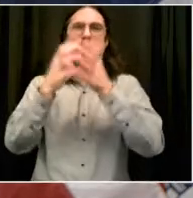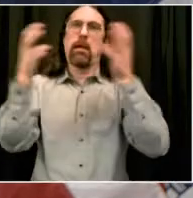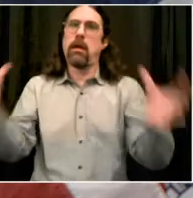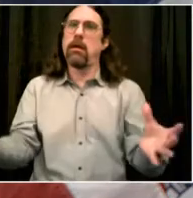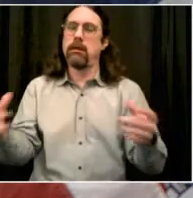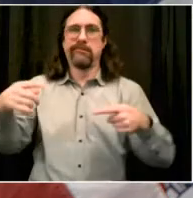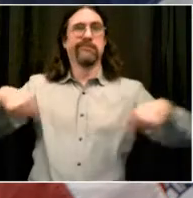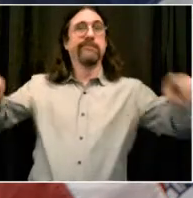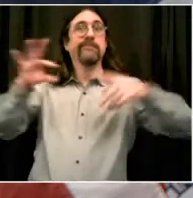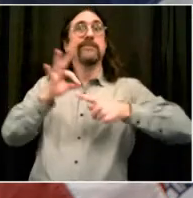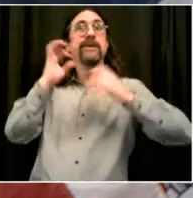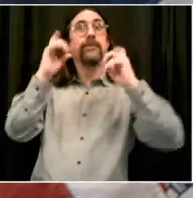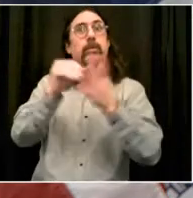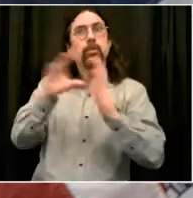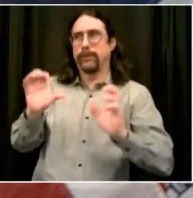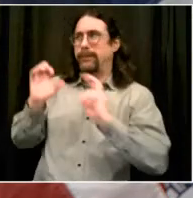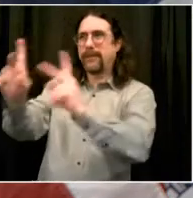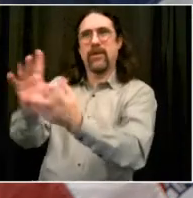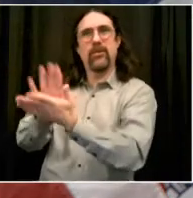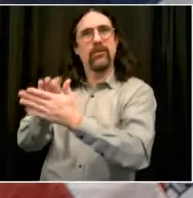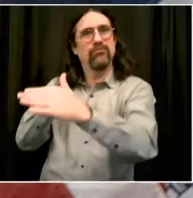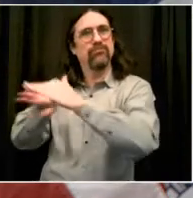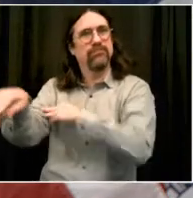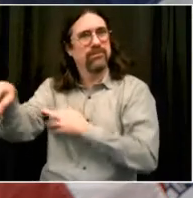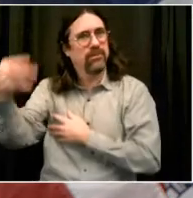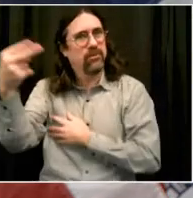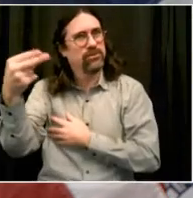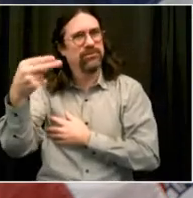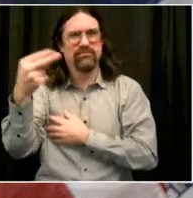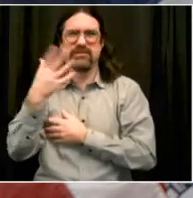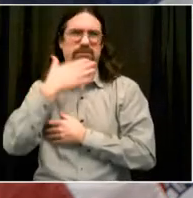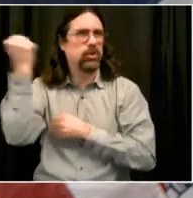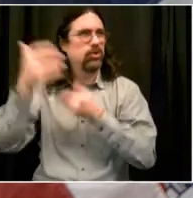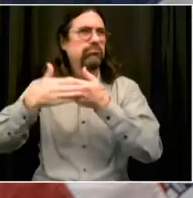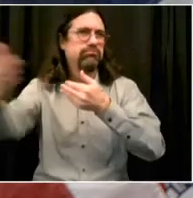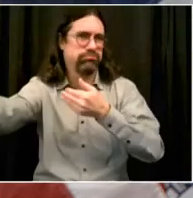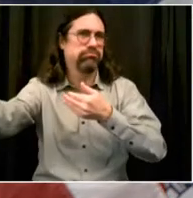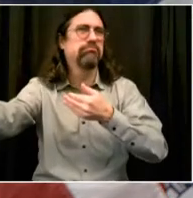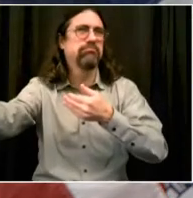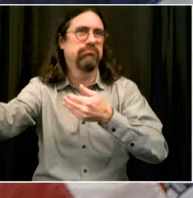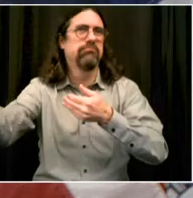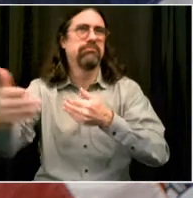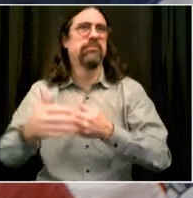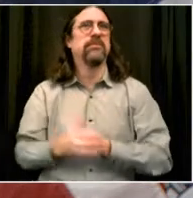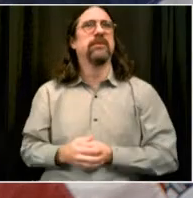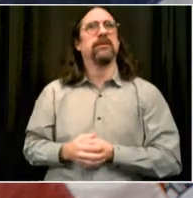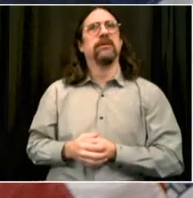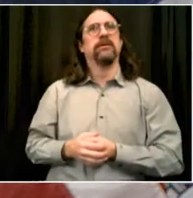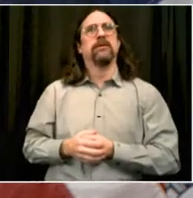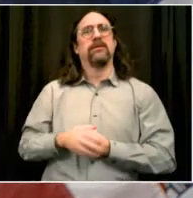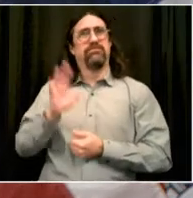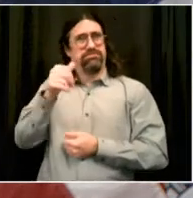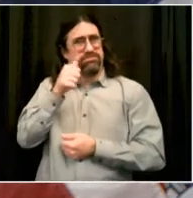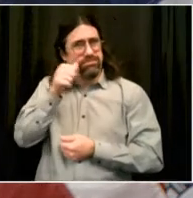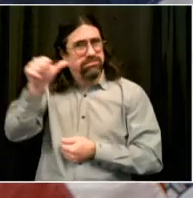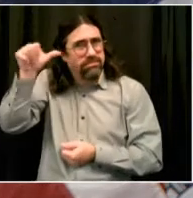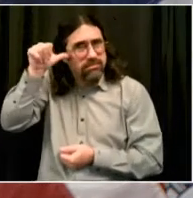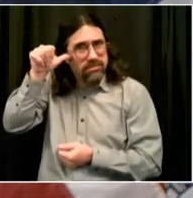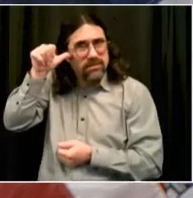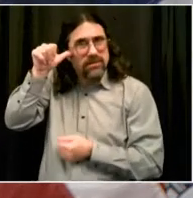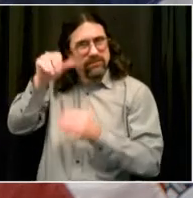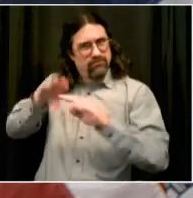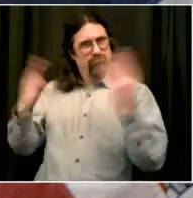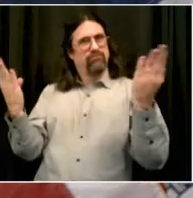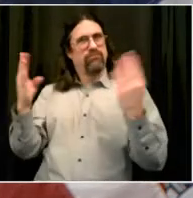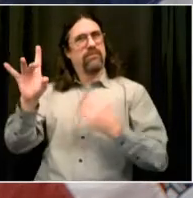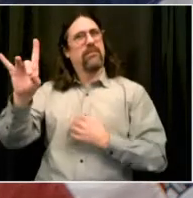inclusion programs and other approaches. So for kids who are not in one of those kinds of schools, we do